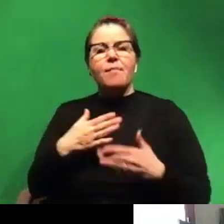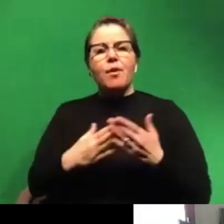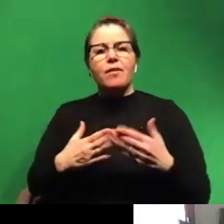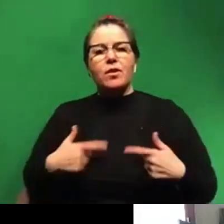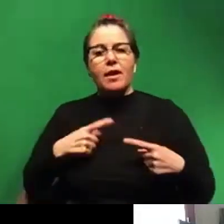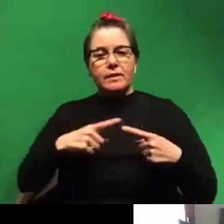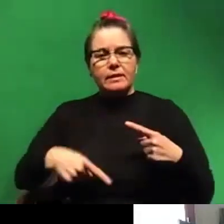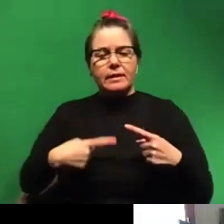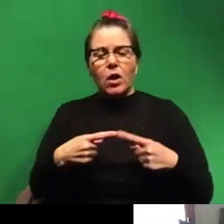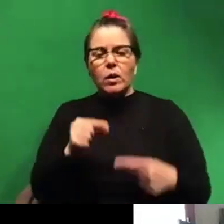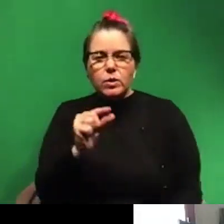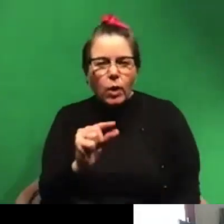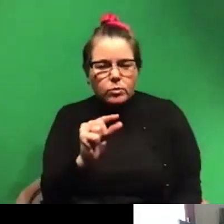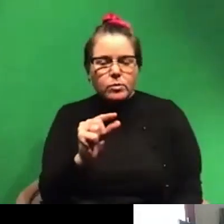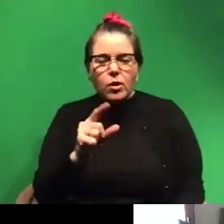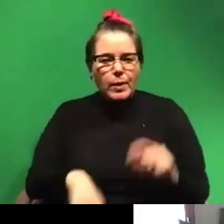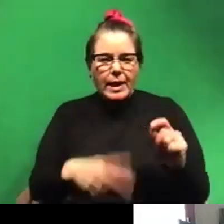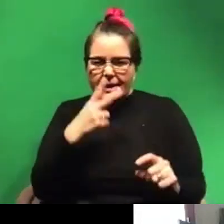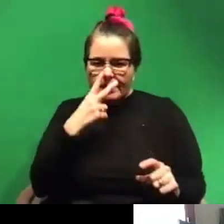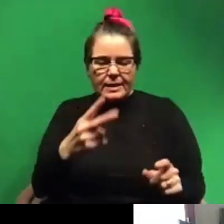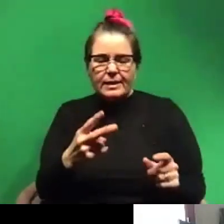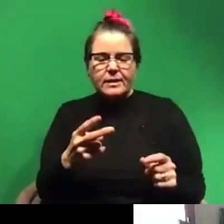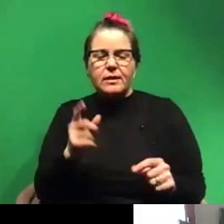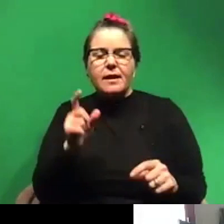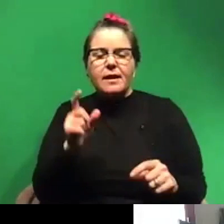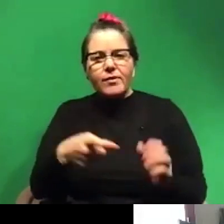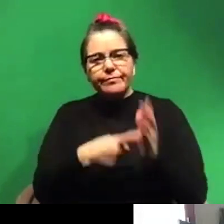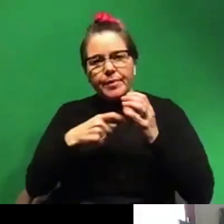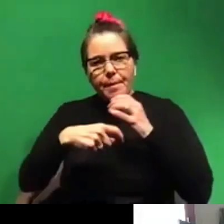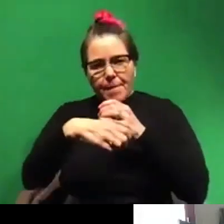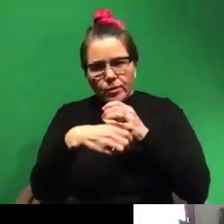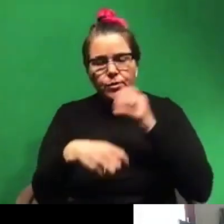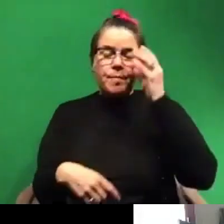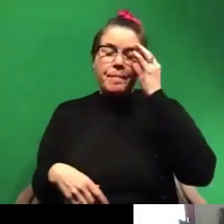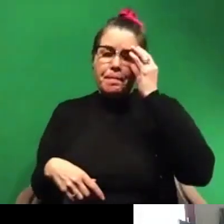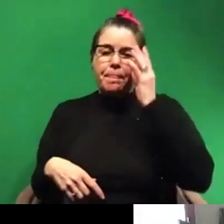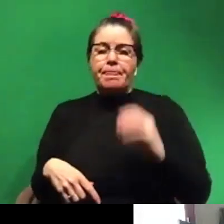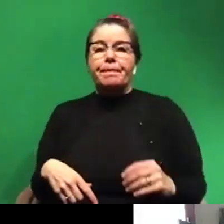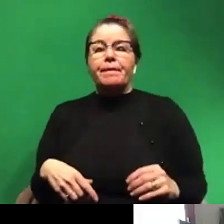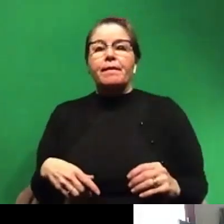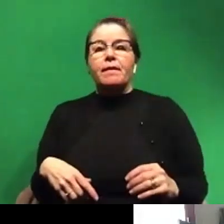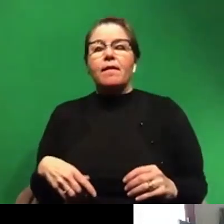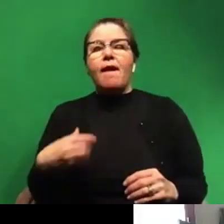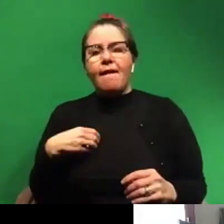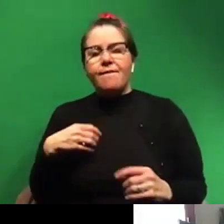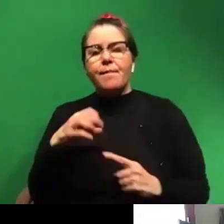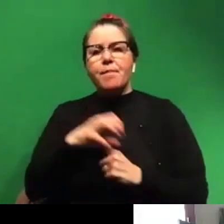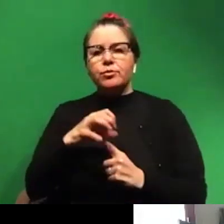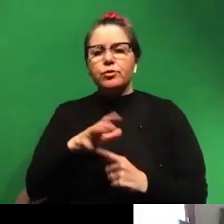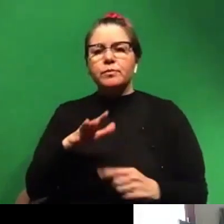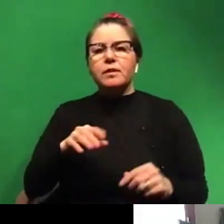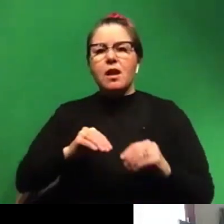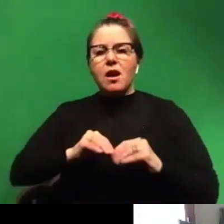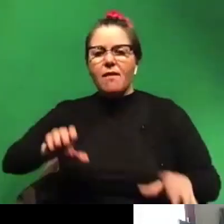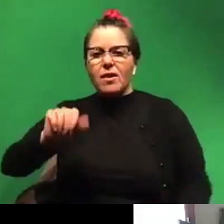so small that you can't see them you have to use a microscope to see them. And there are mushrooms that have covered acres